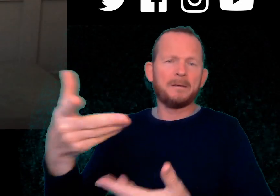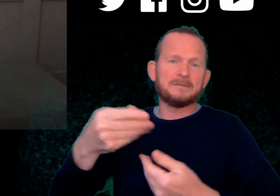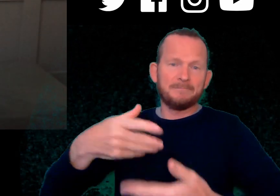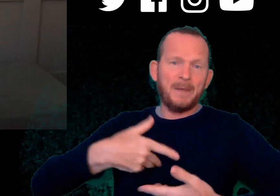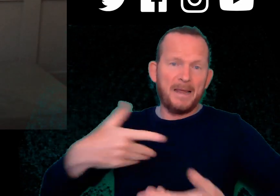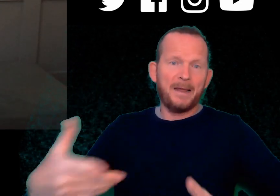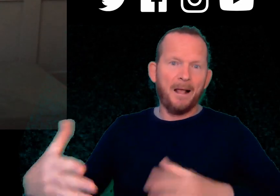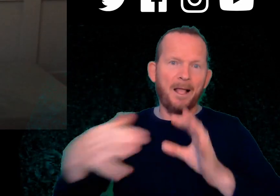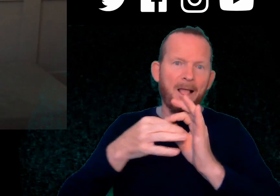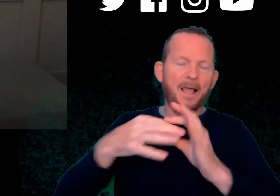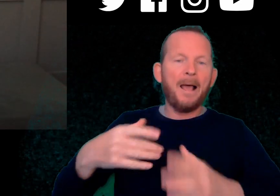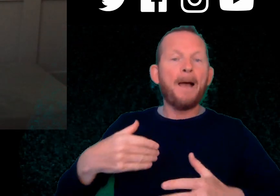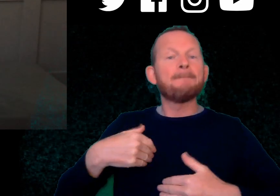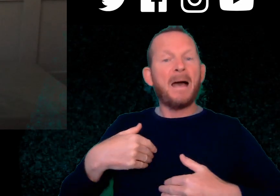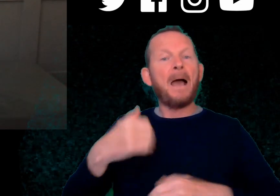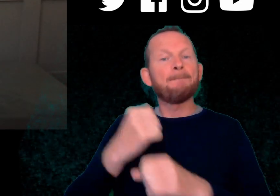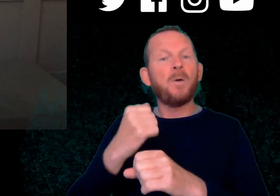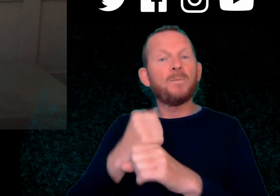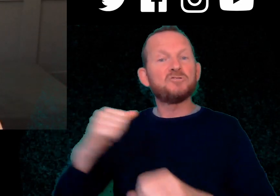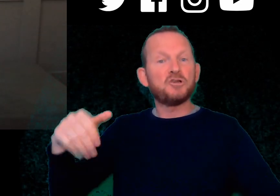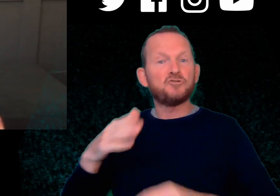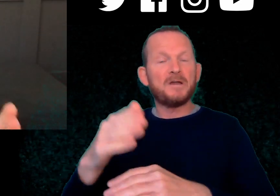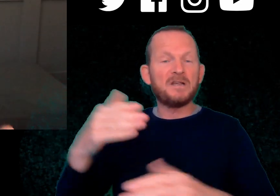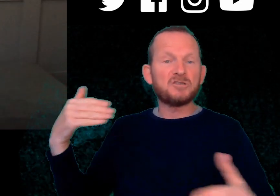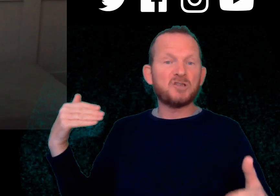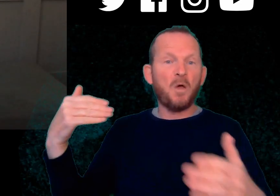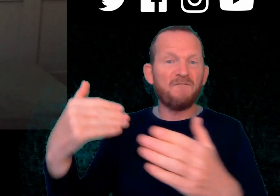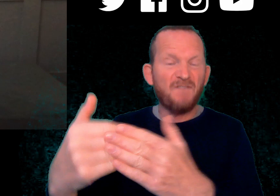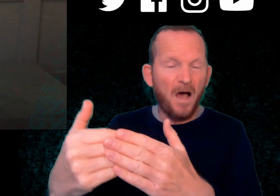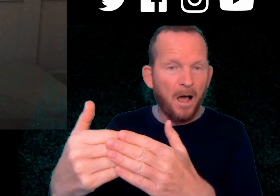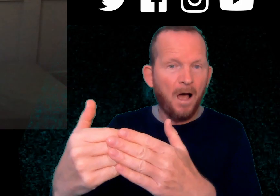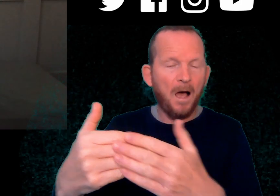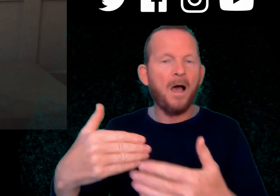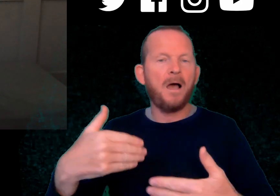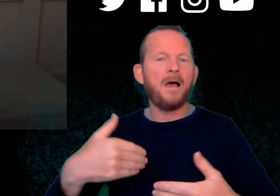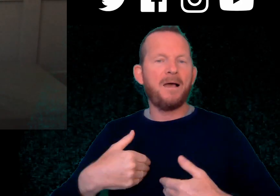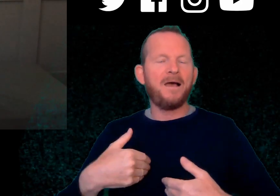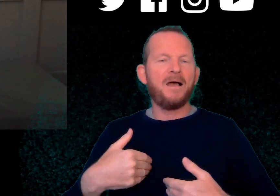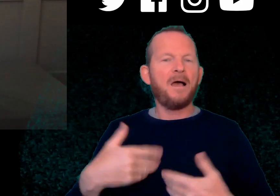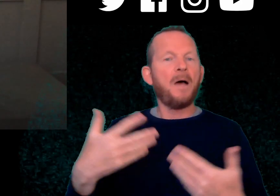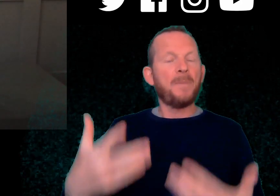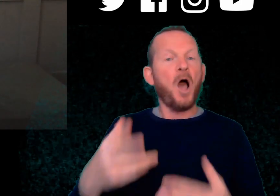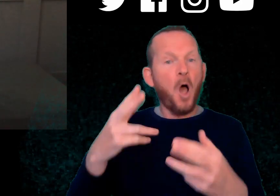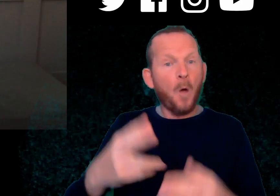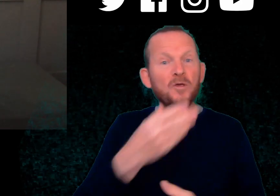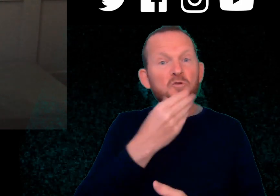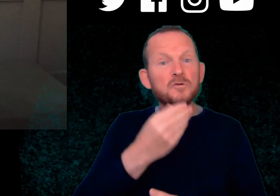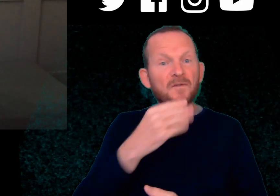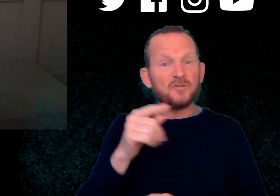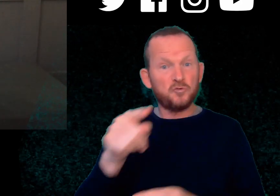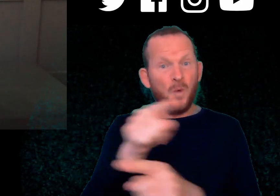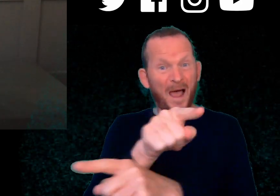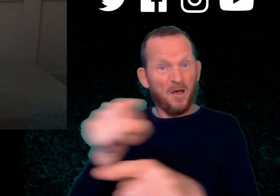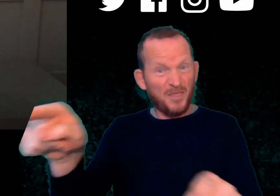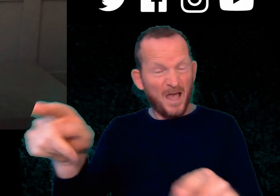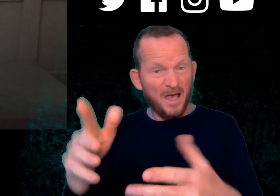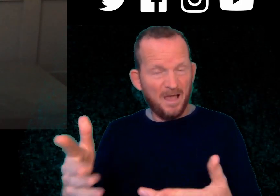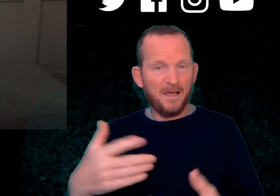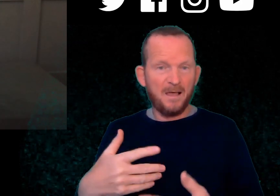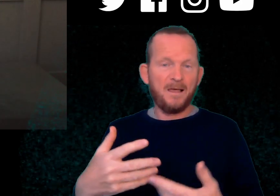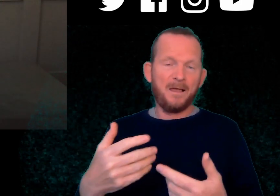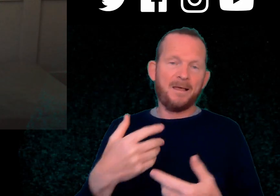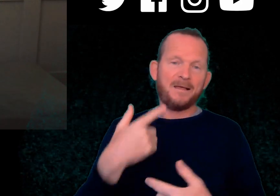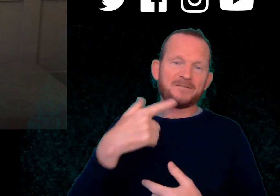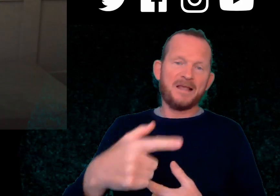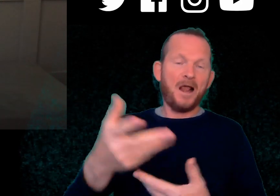publishing journey so far. I can't really talk about much beyond that because I'm still going through the process, but I hope it was useful for some out there.